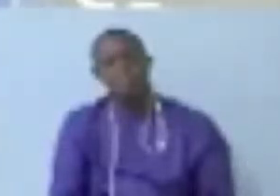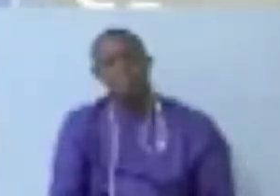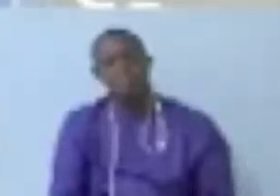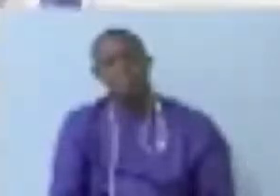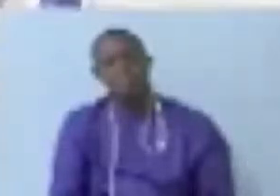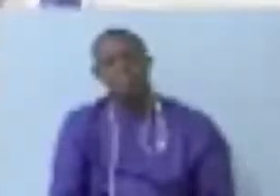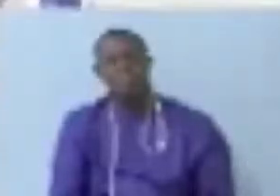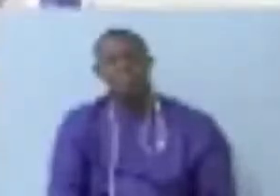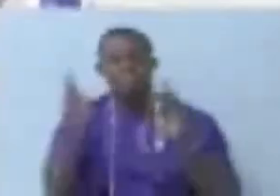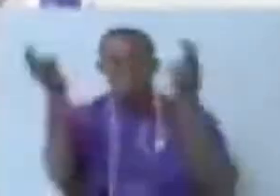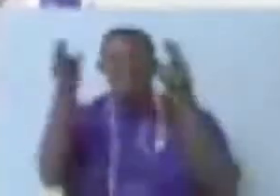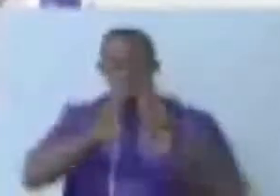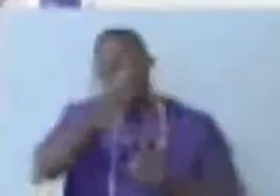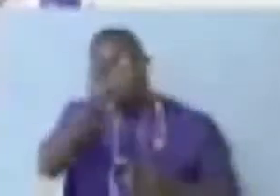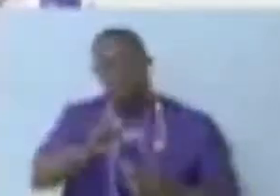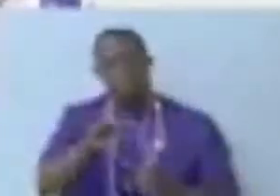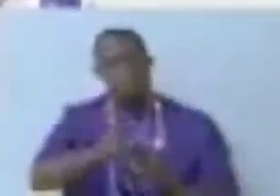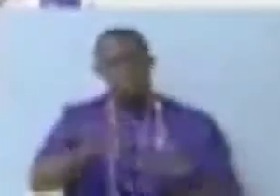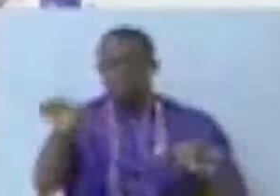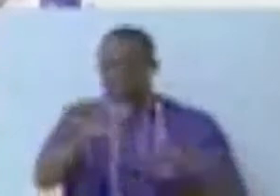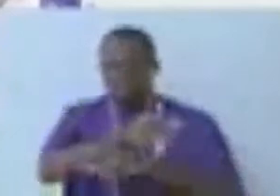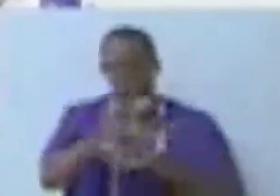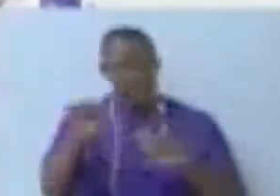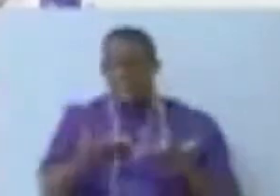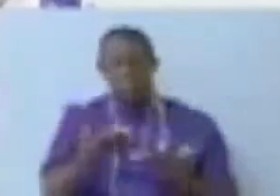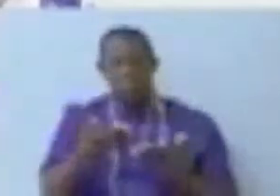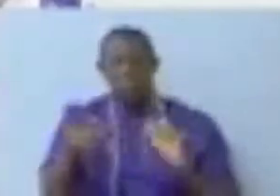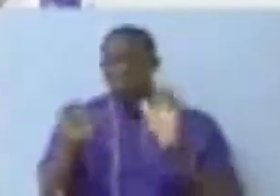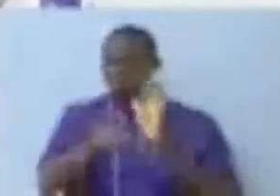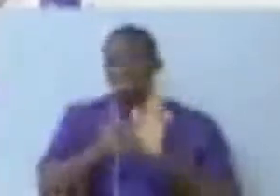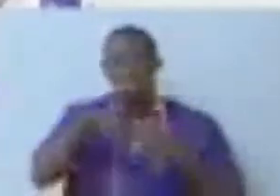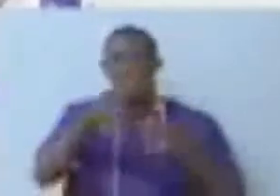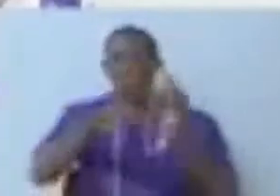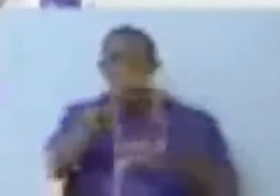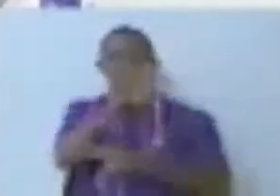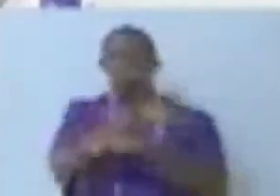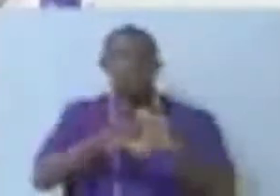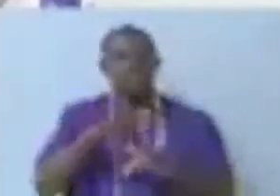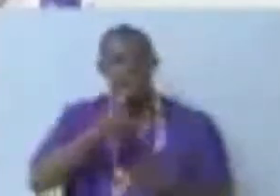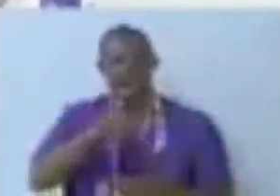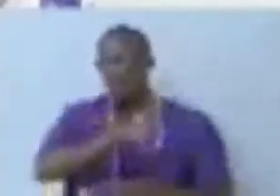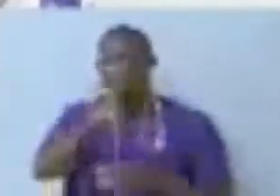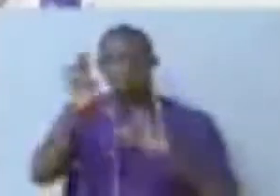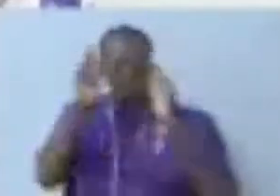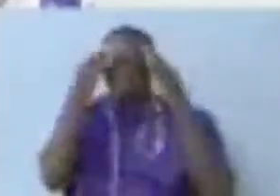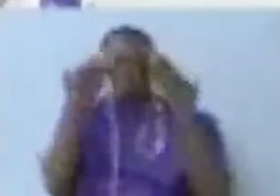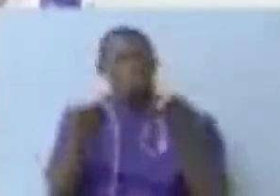still maintain my position. I do not know. Council,